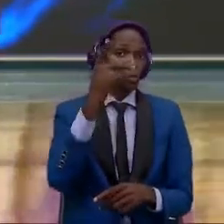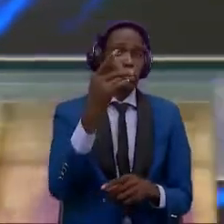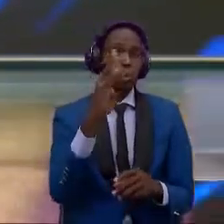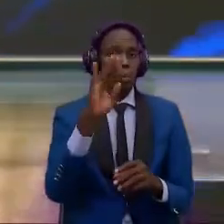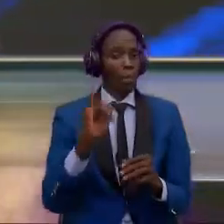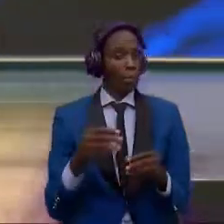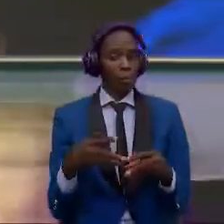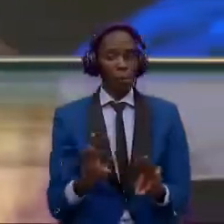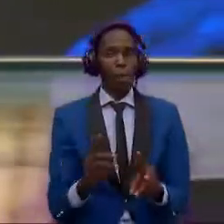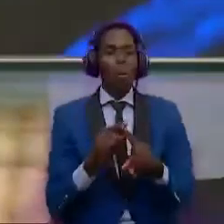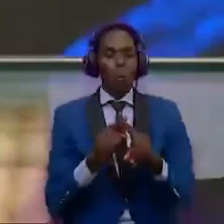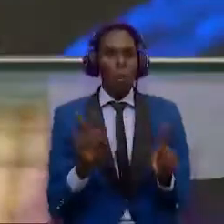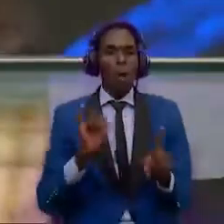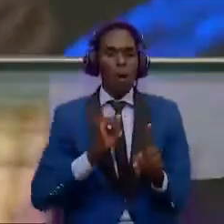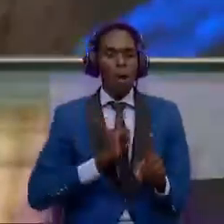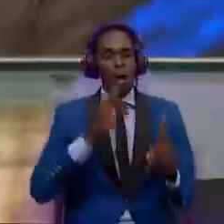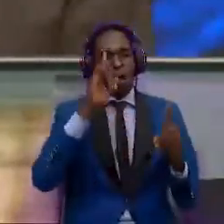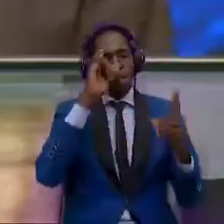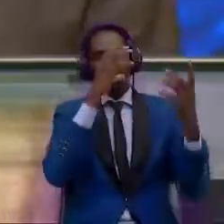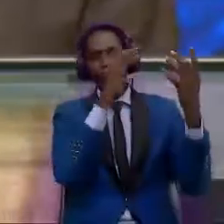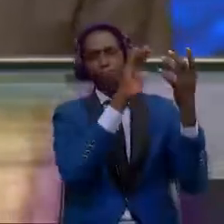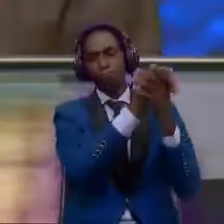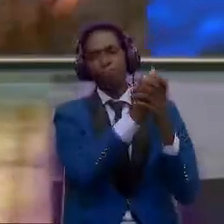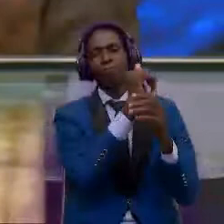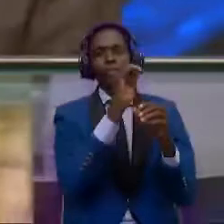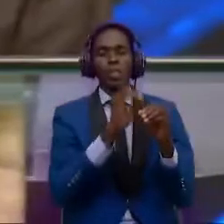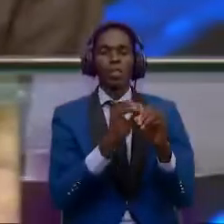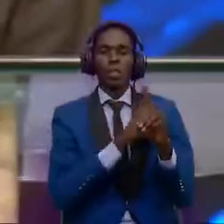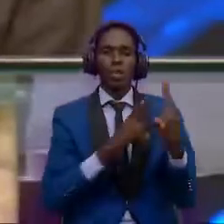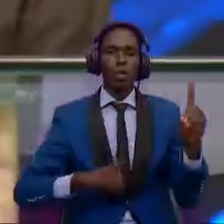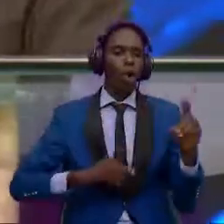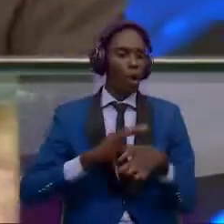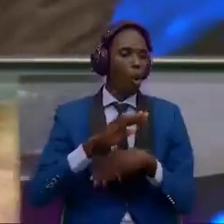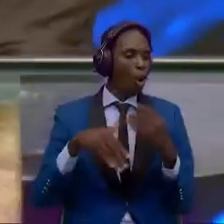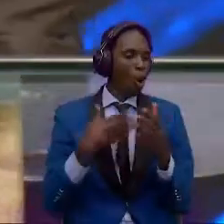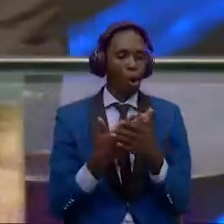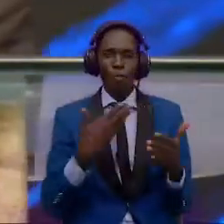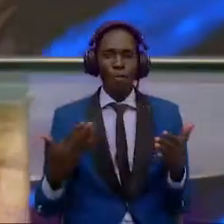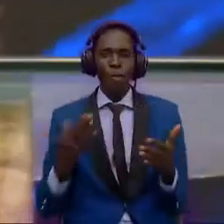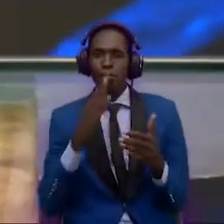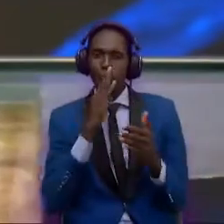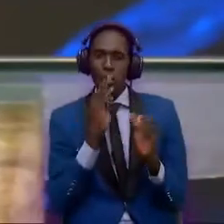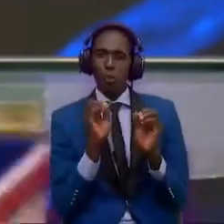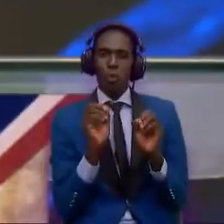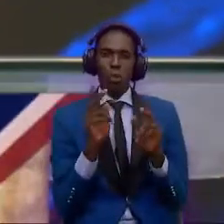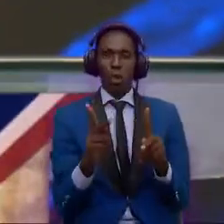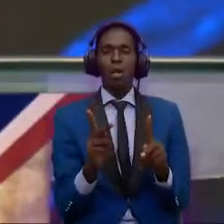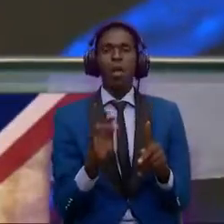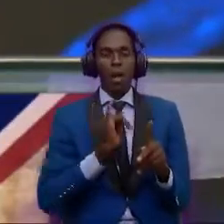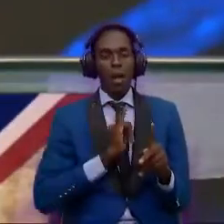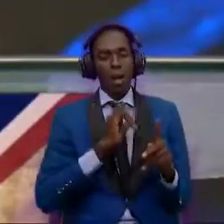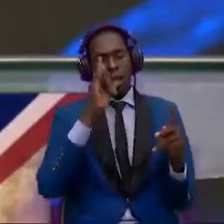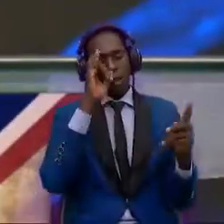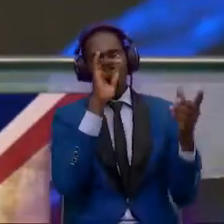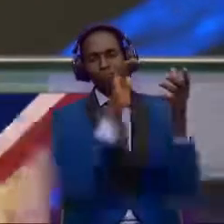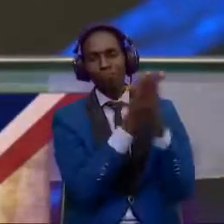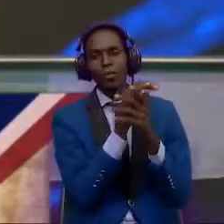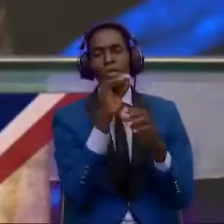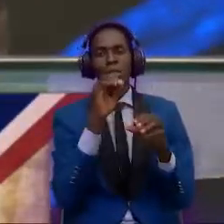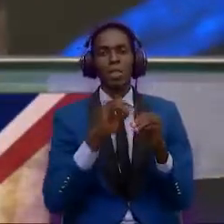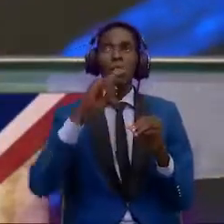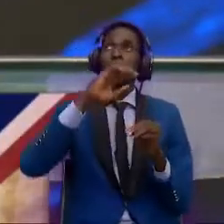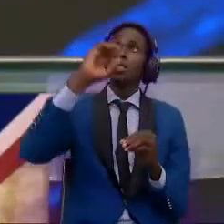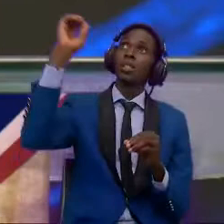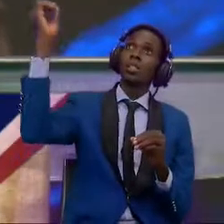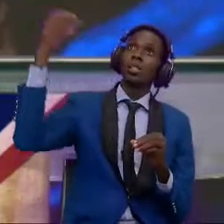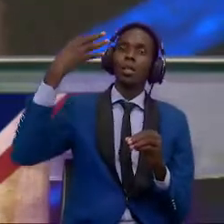I trust in the Lord, but I trust, all things being equal, but I trust with the grace of God and the